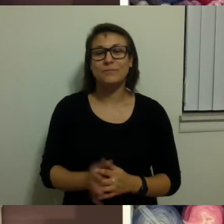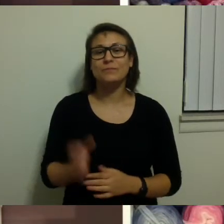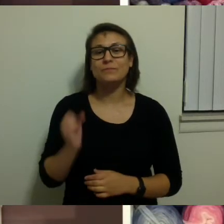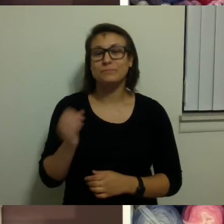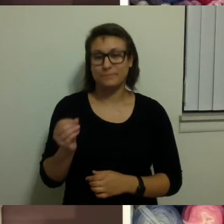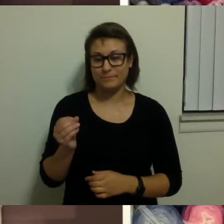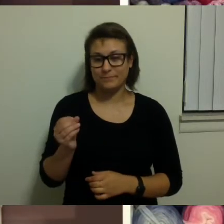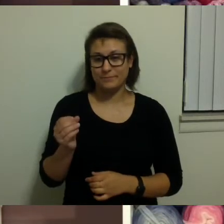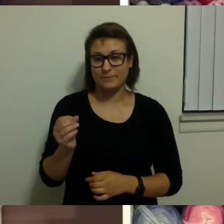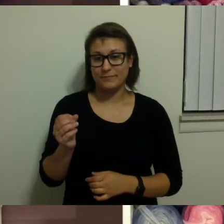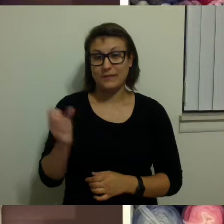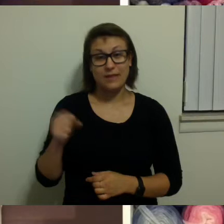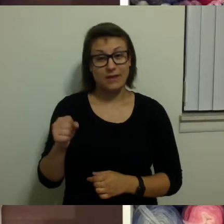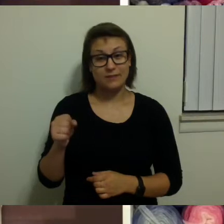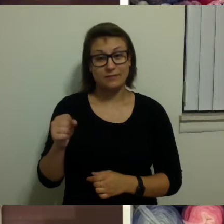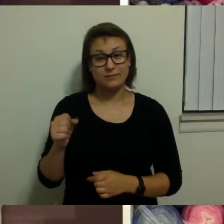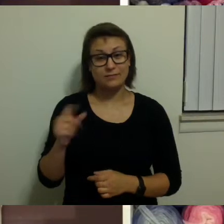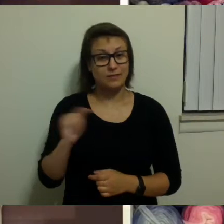So, yeah,